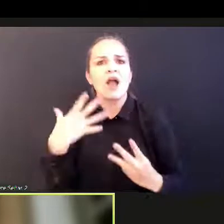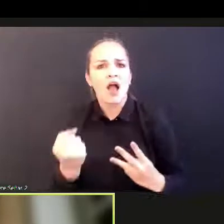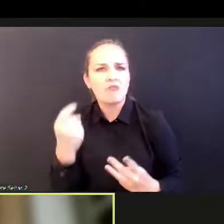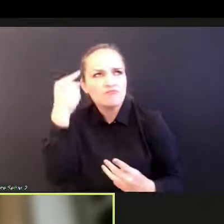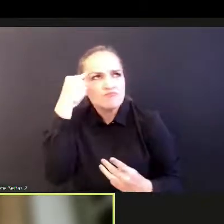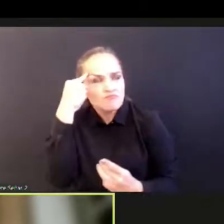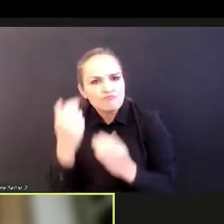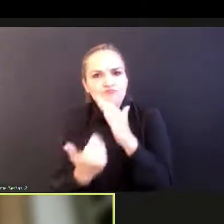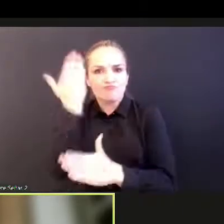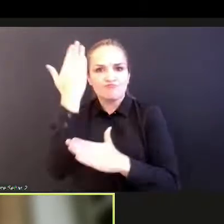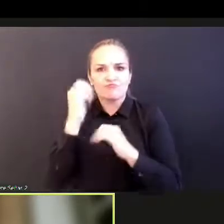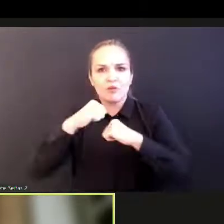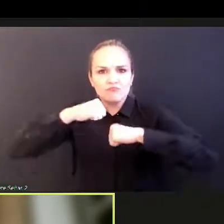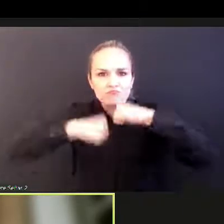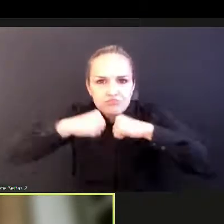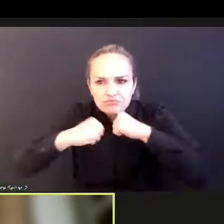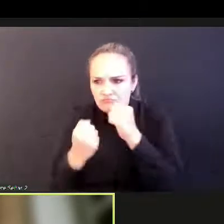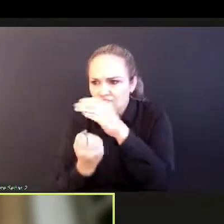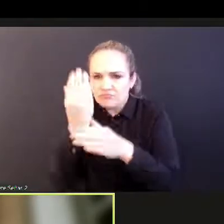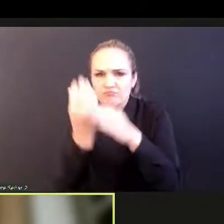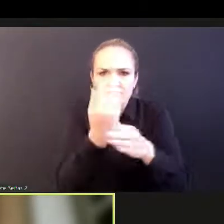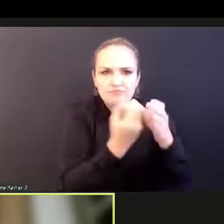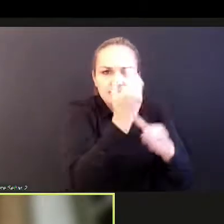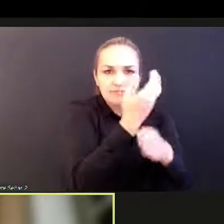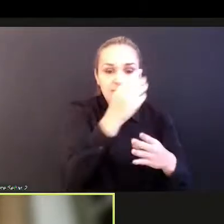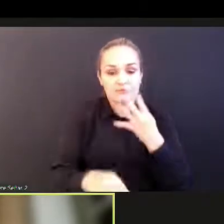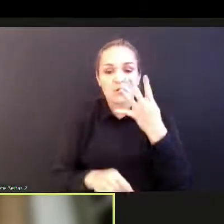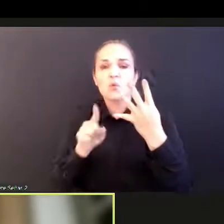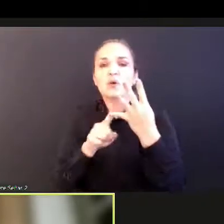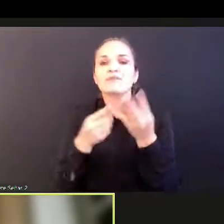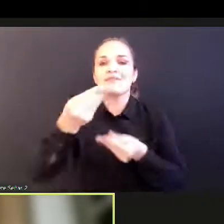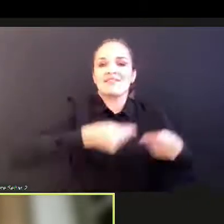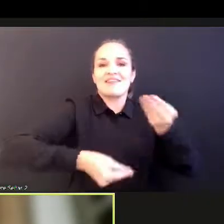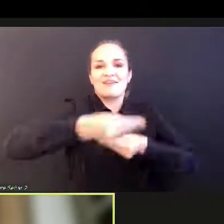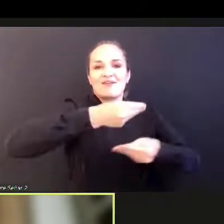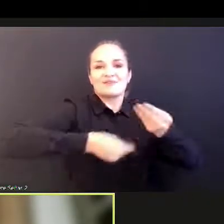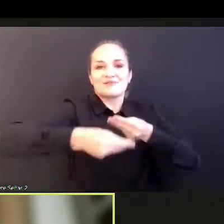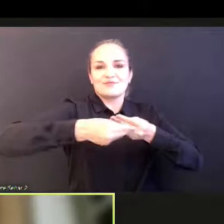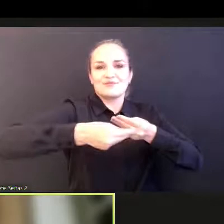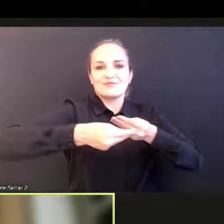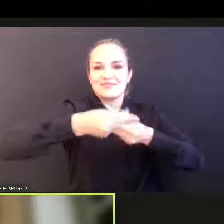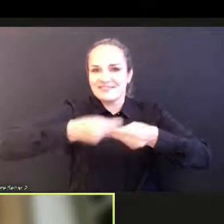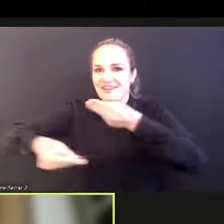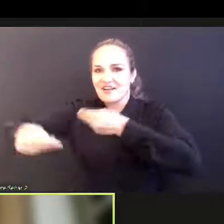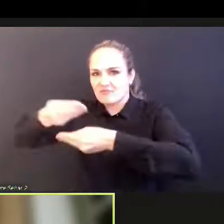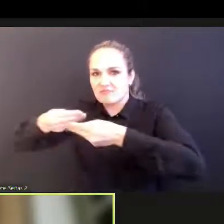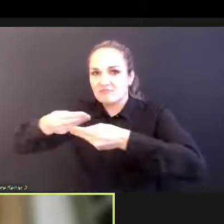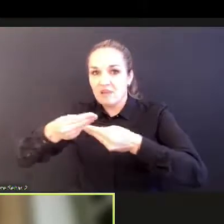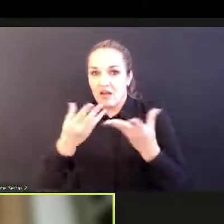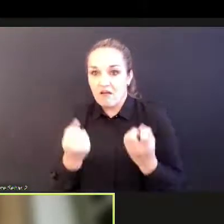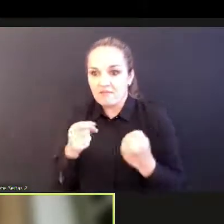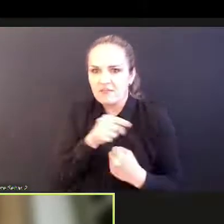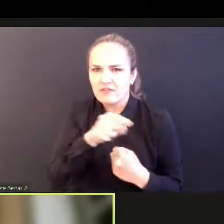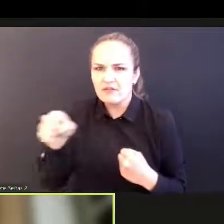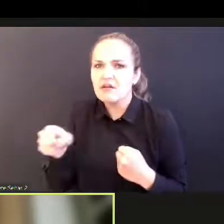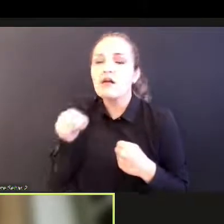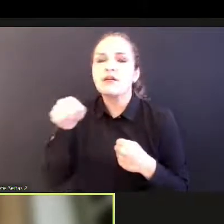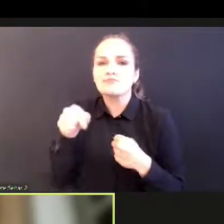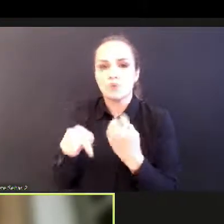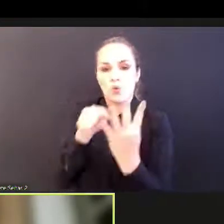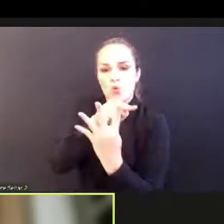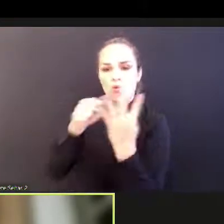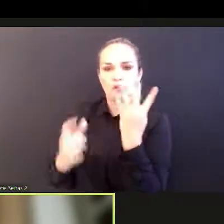And fourth is the business environment. It's overall sort of ease of doing business, but it's also about regulations specific